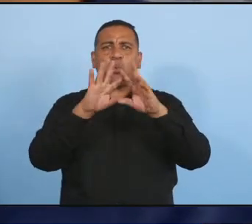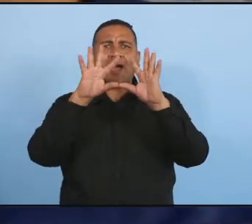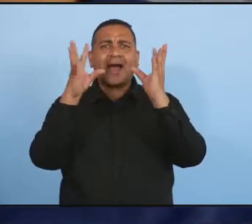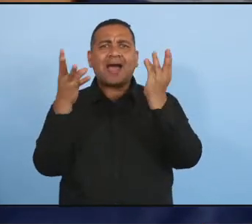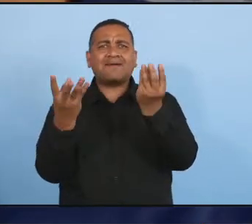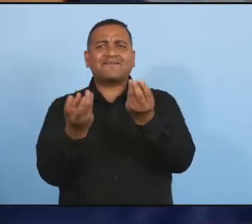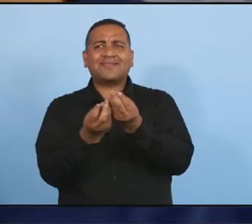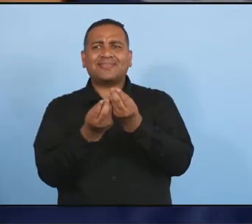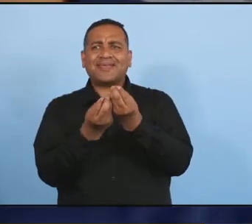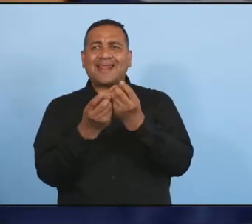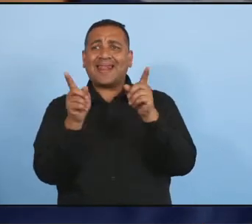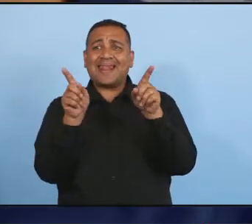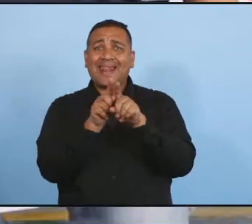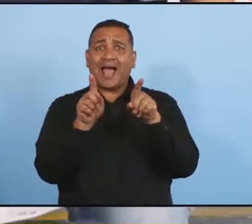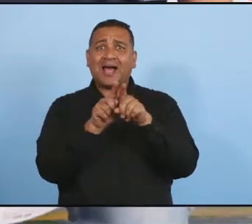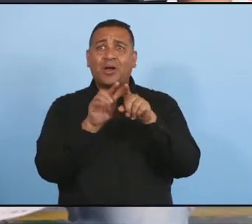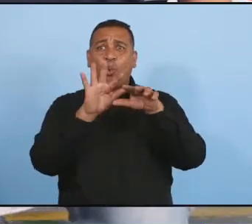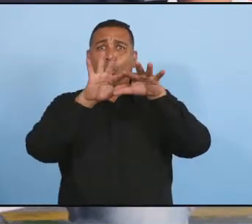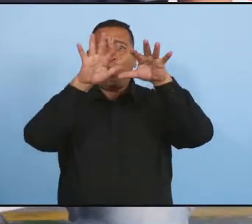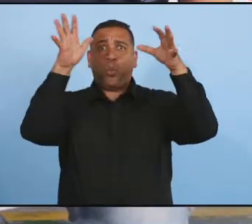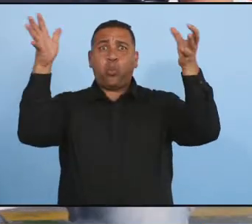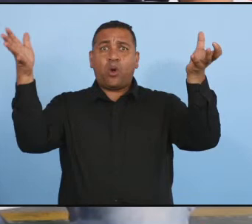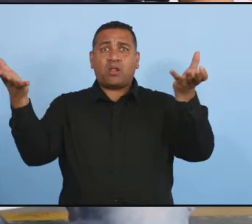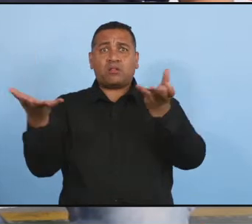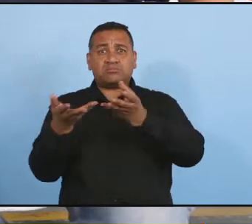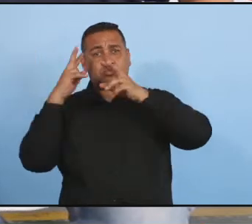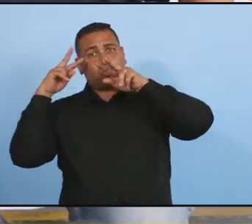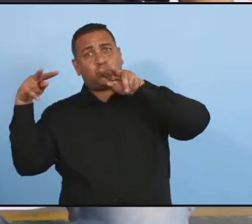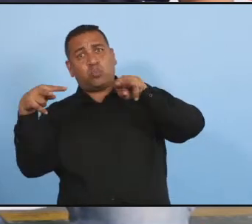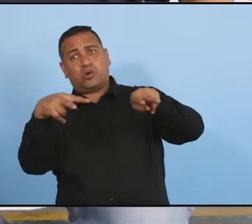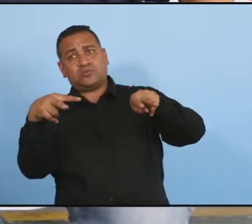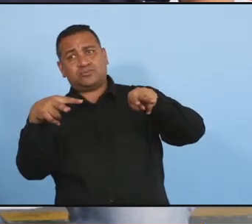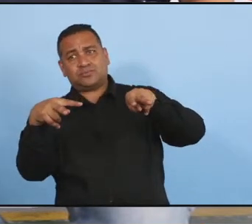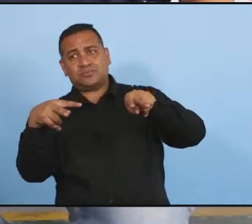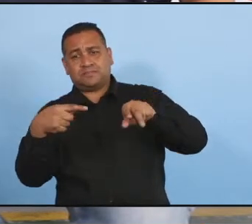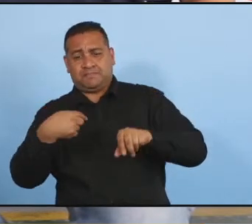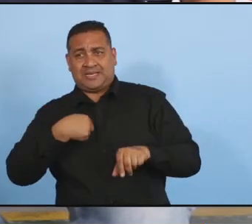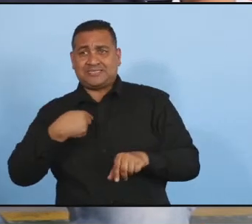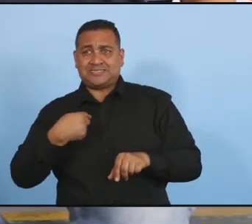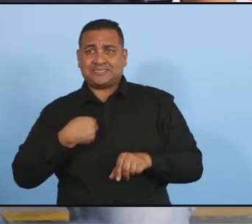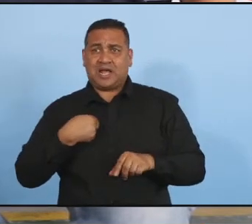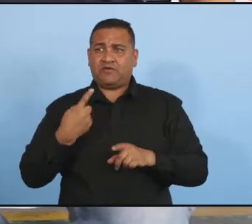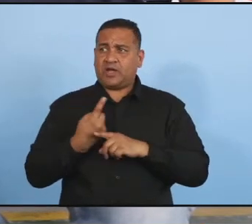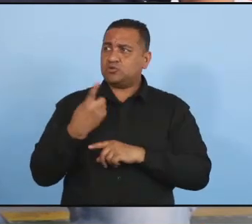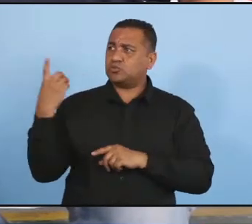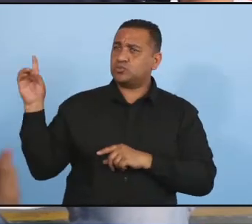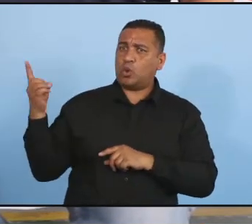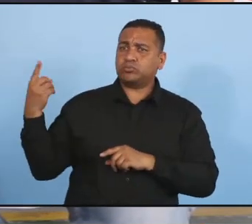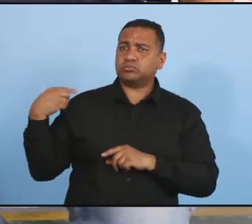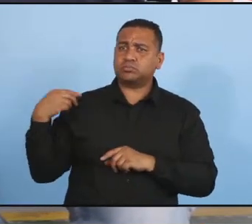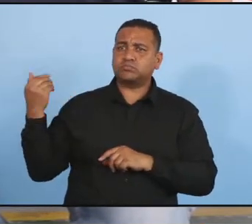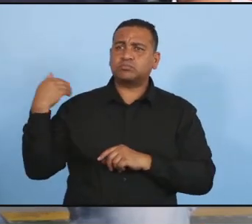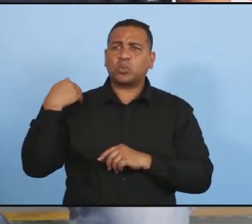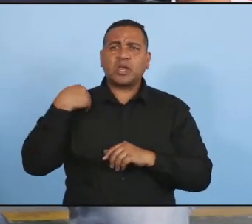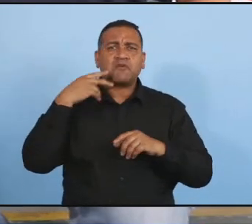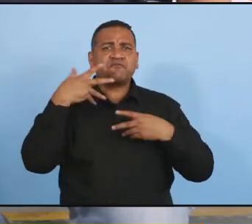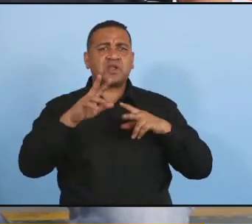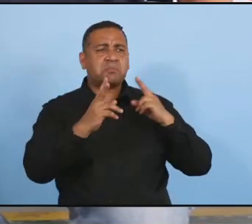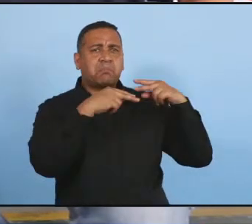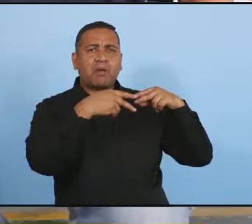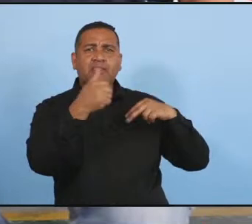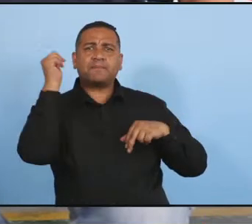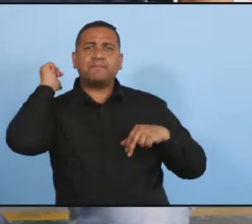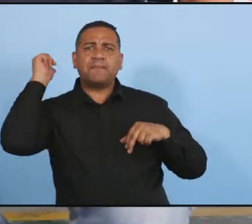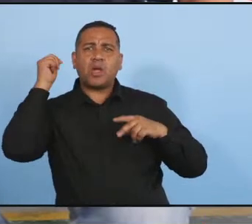world class here. Exactly. Dougal and myself had a tour in actual fact, and we went through to the back even, and just looking at all the machinery,